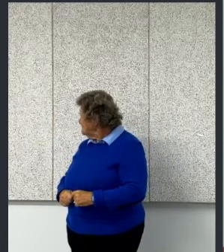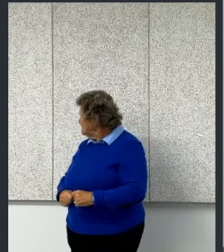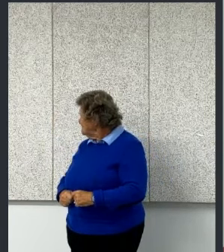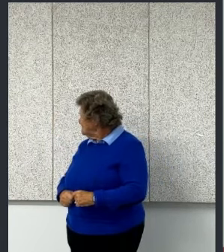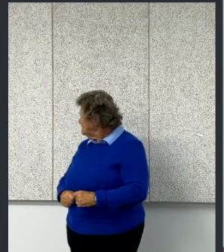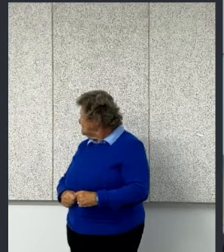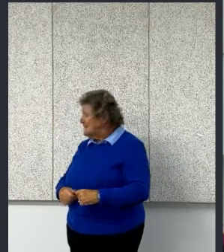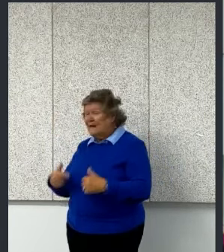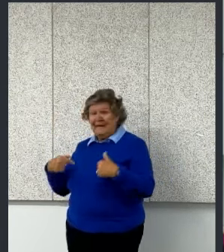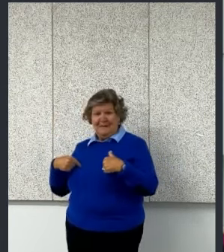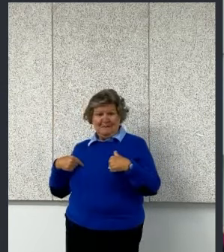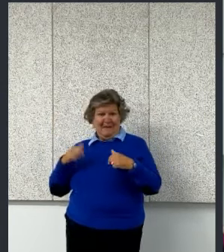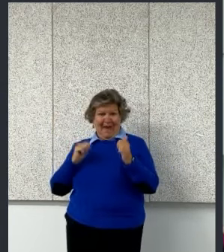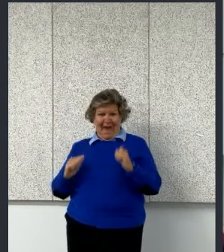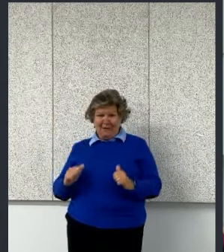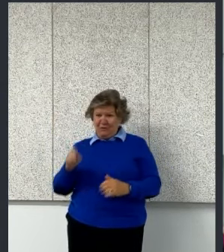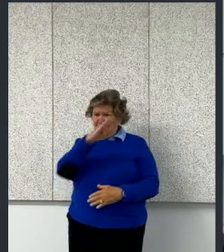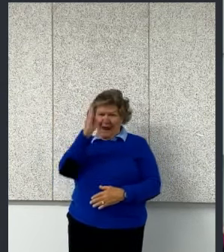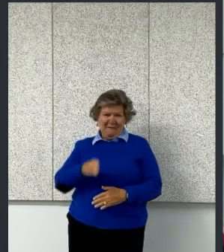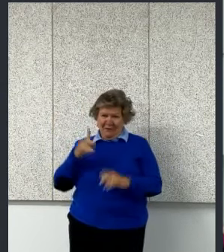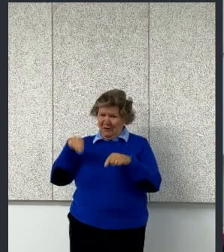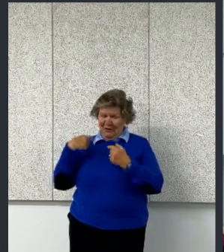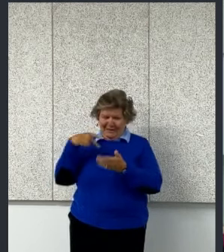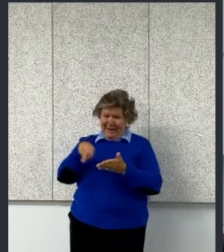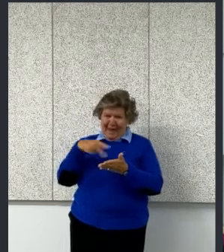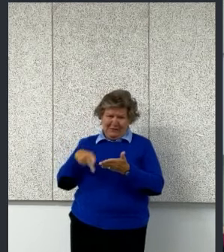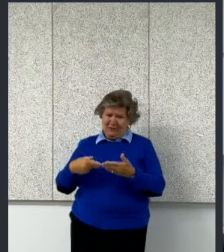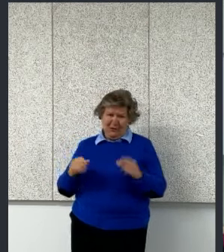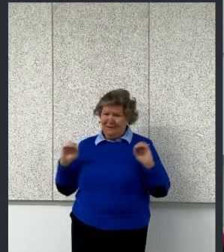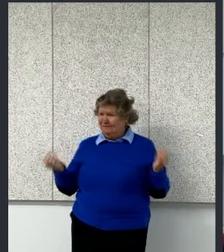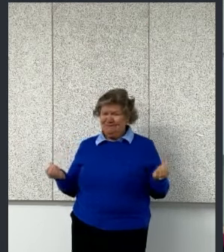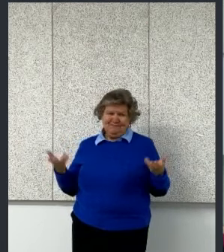so. I've never been an actor or a dancer,